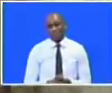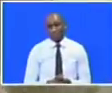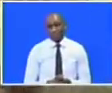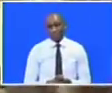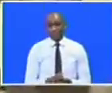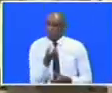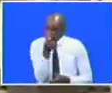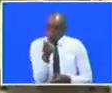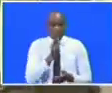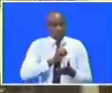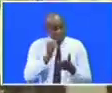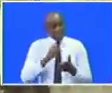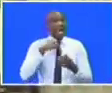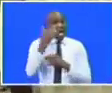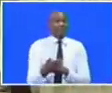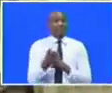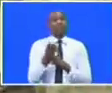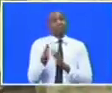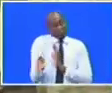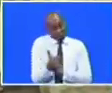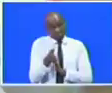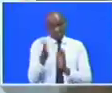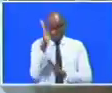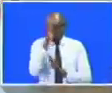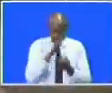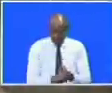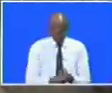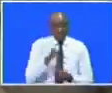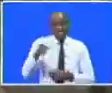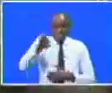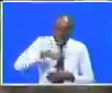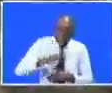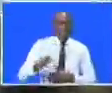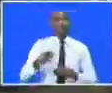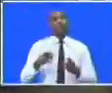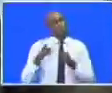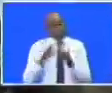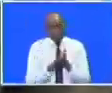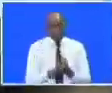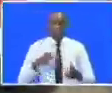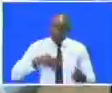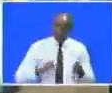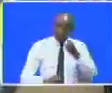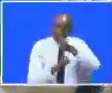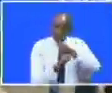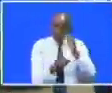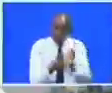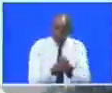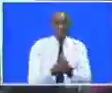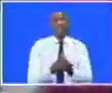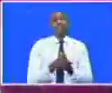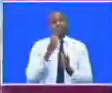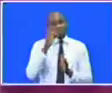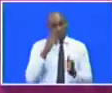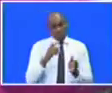A few minutes after midday and for close to an hour, Buxton area became a battleground. Supporters allied to vibrant Democratic Party